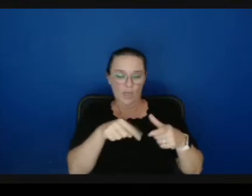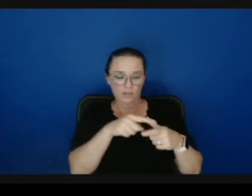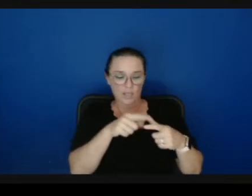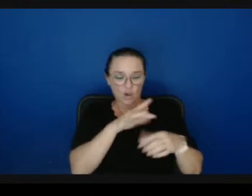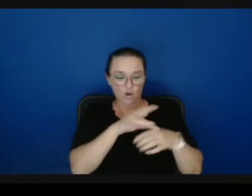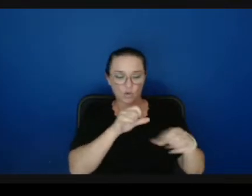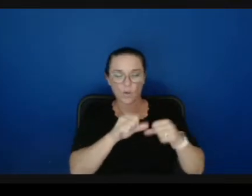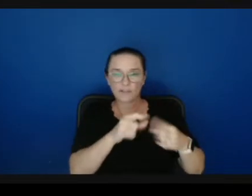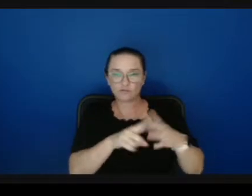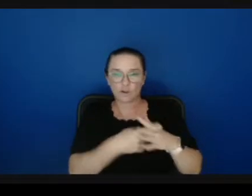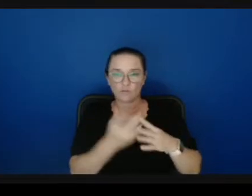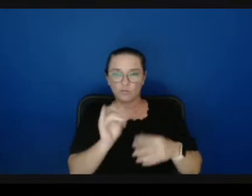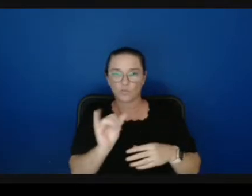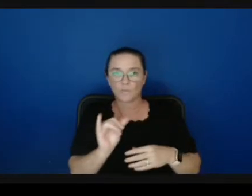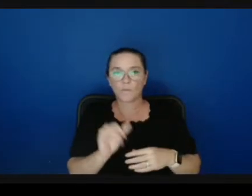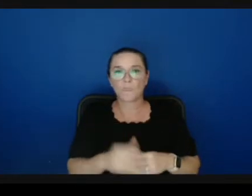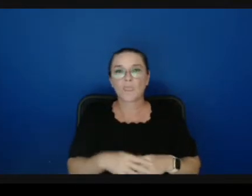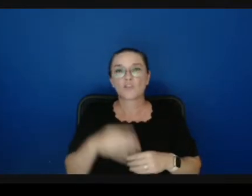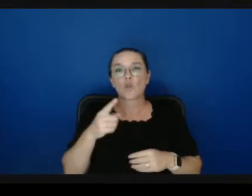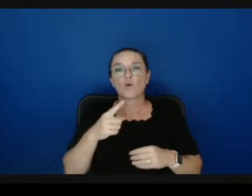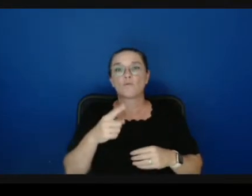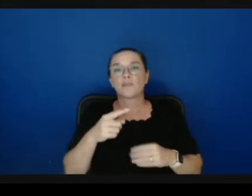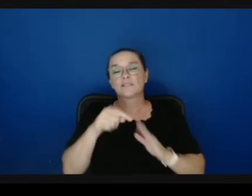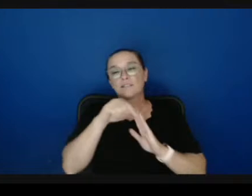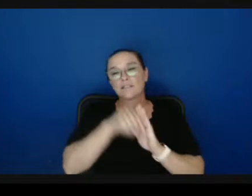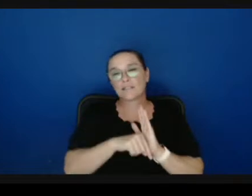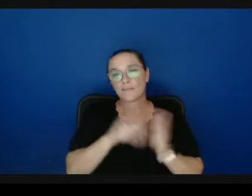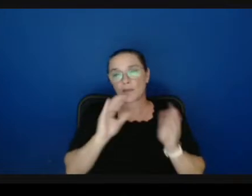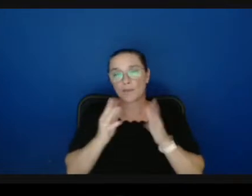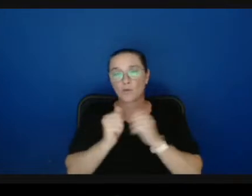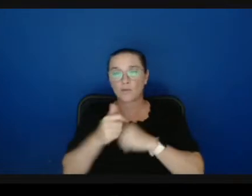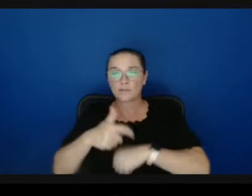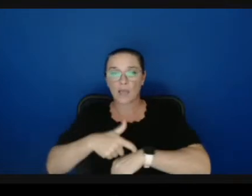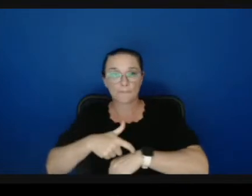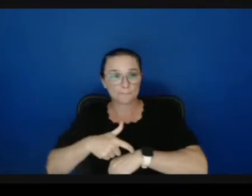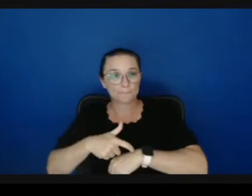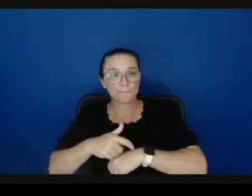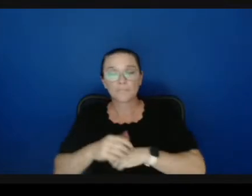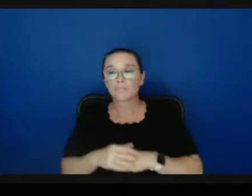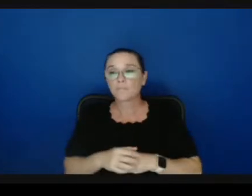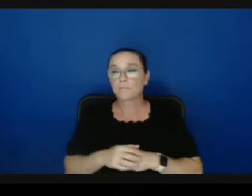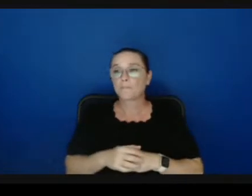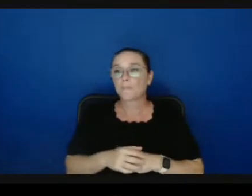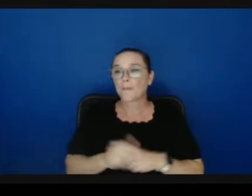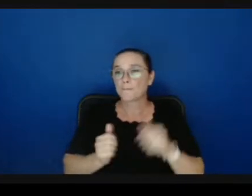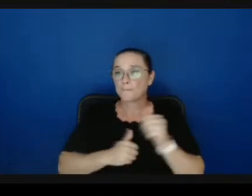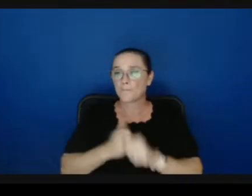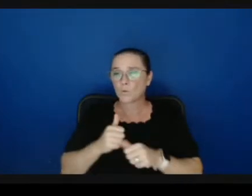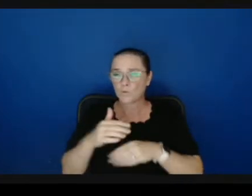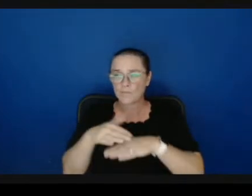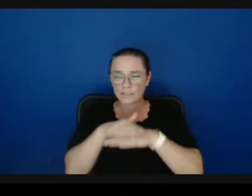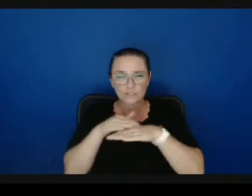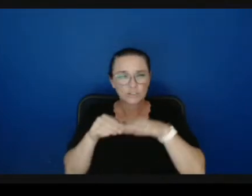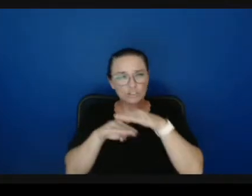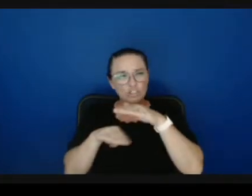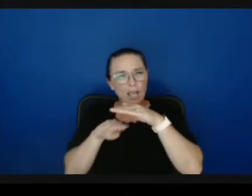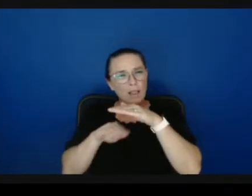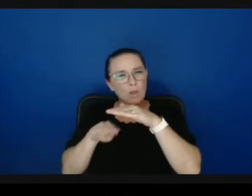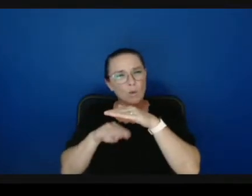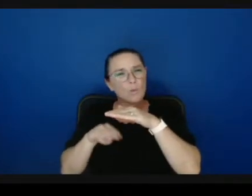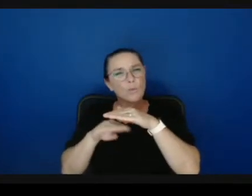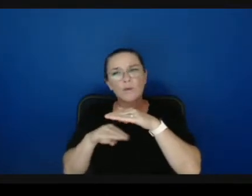So here's our depth time plot for the whole last month. And on here, most of these shallow events seem to all run together. There's our most